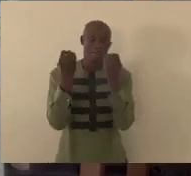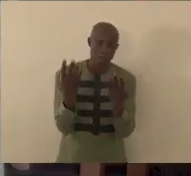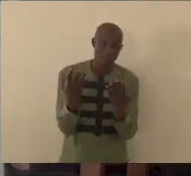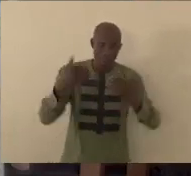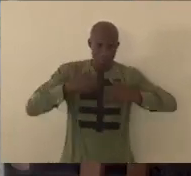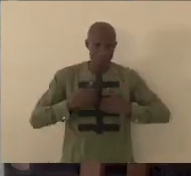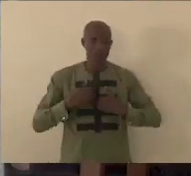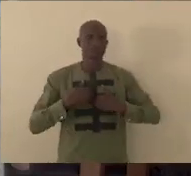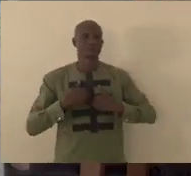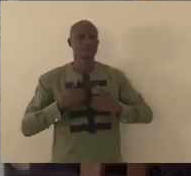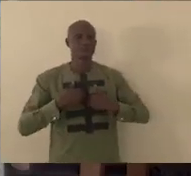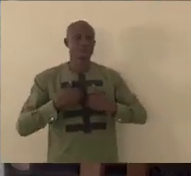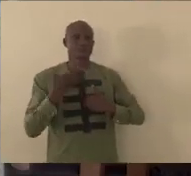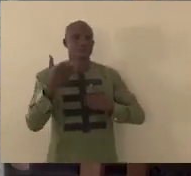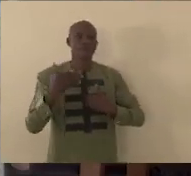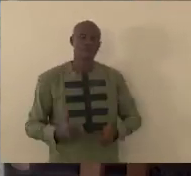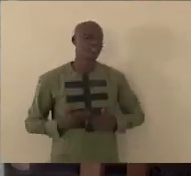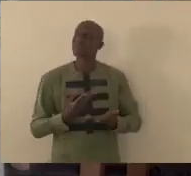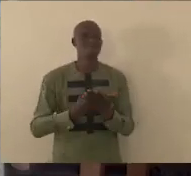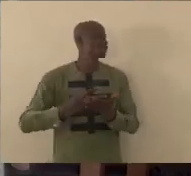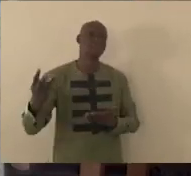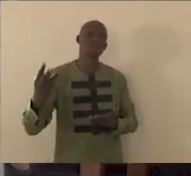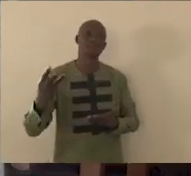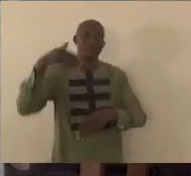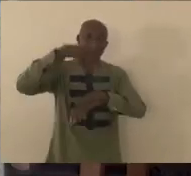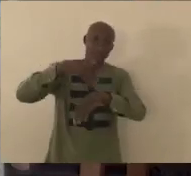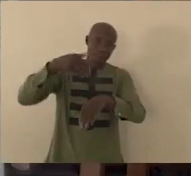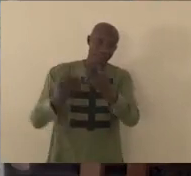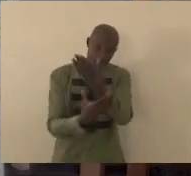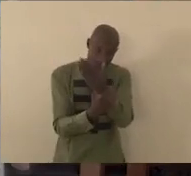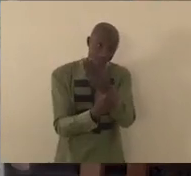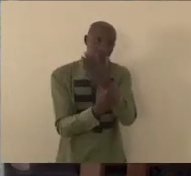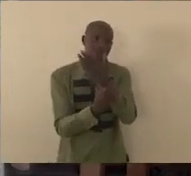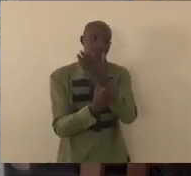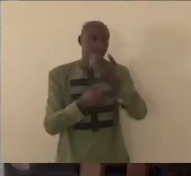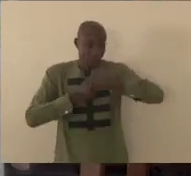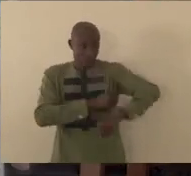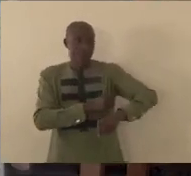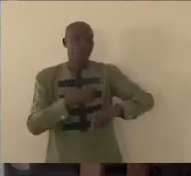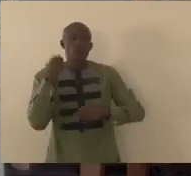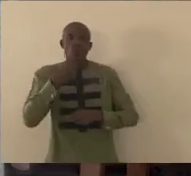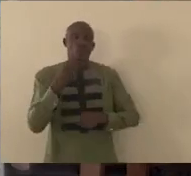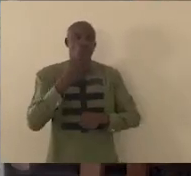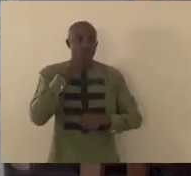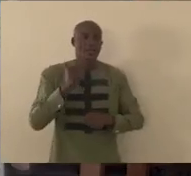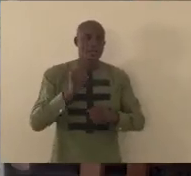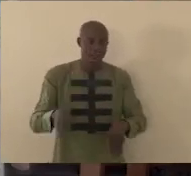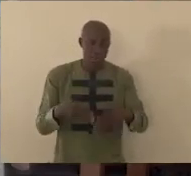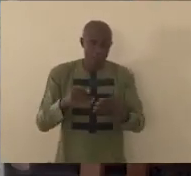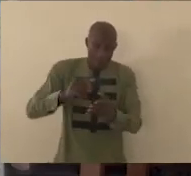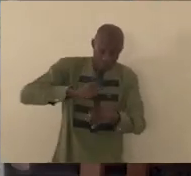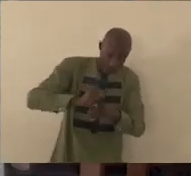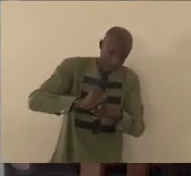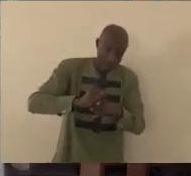Many have had their precious lives wasted at the hands of trigger-happy security agents who were equipped